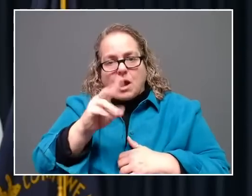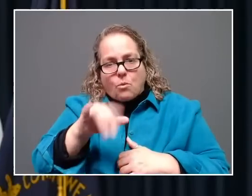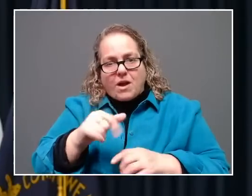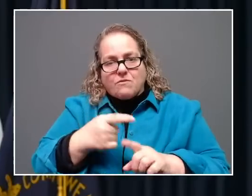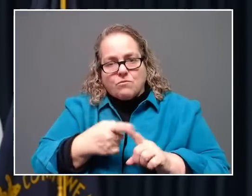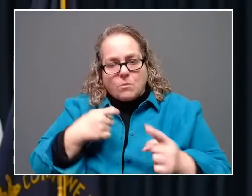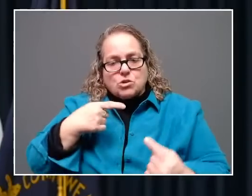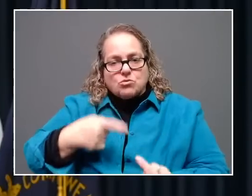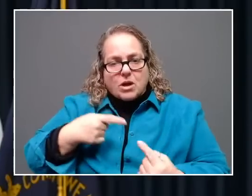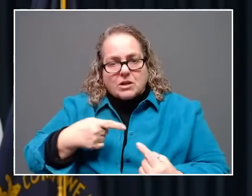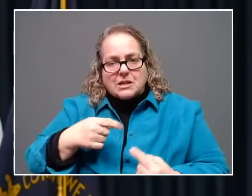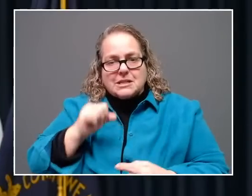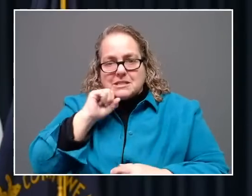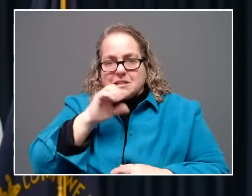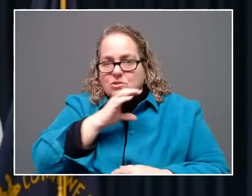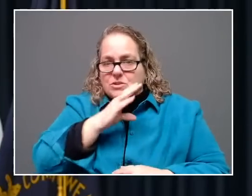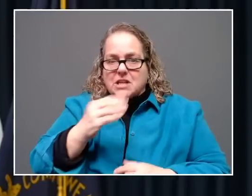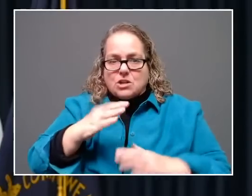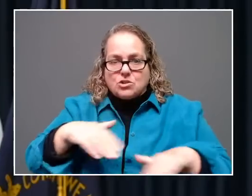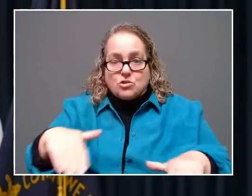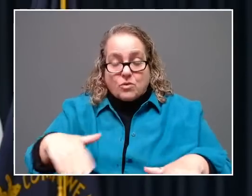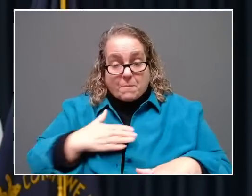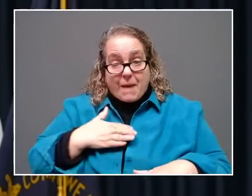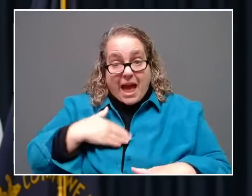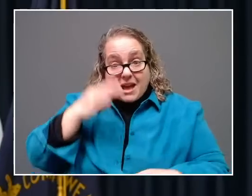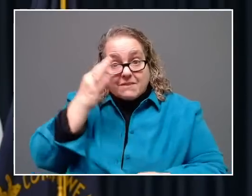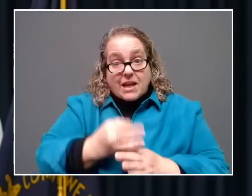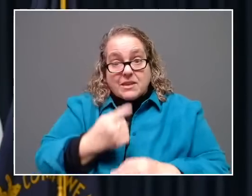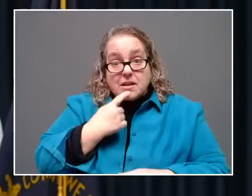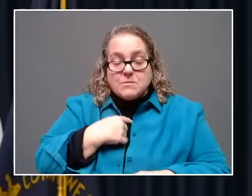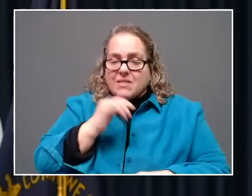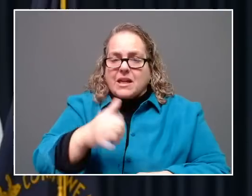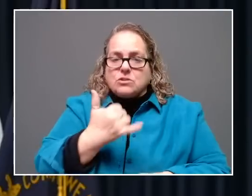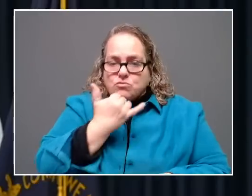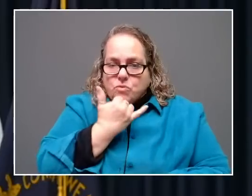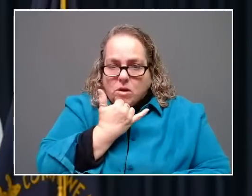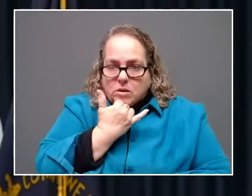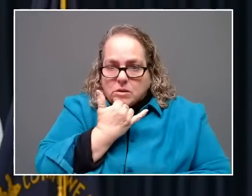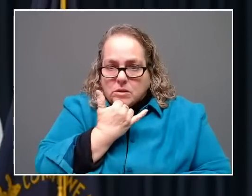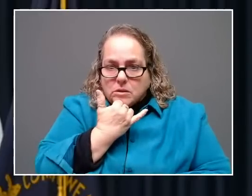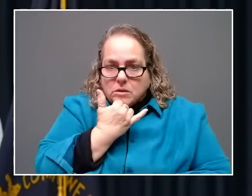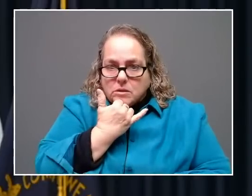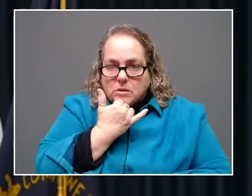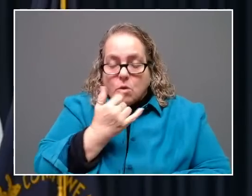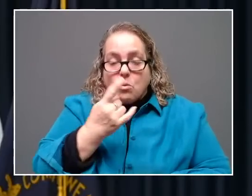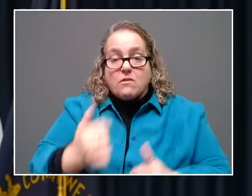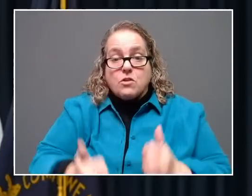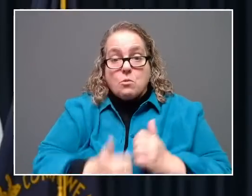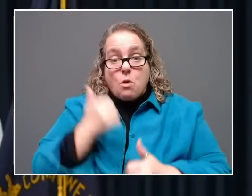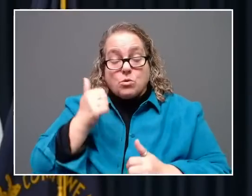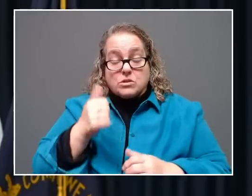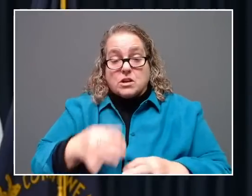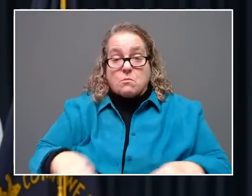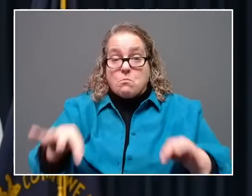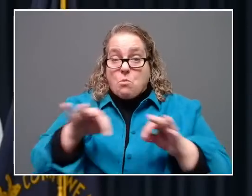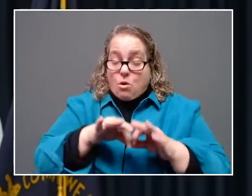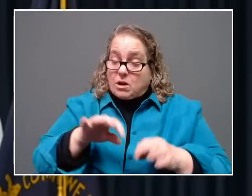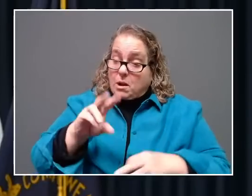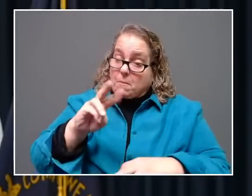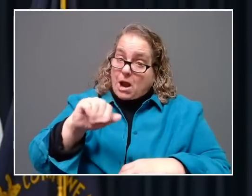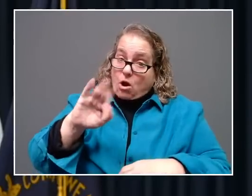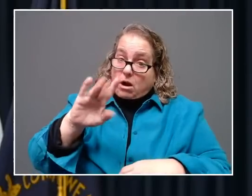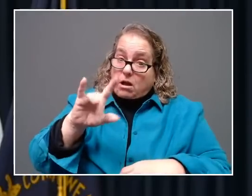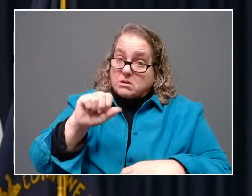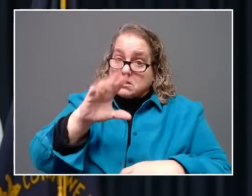My faith tells me that's wrong. You know, one of the most important miracles by Jesus is the fishes and the